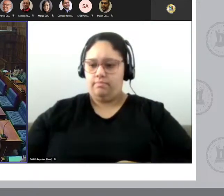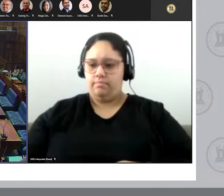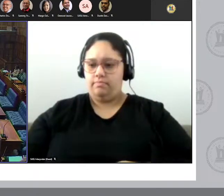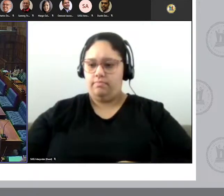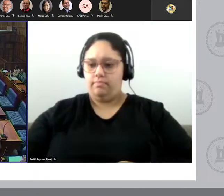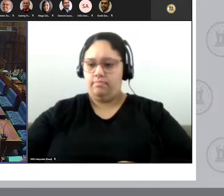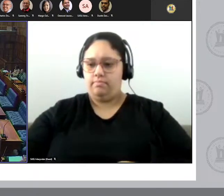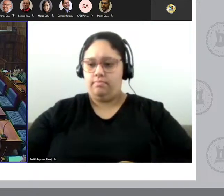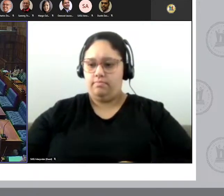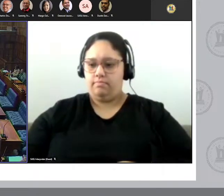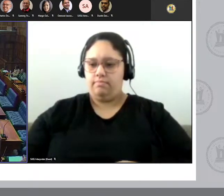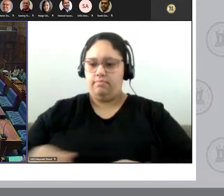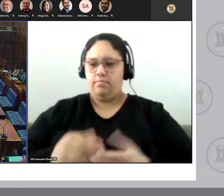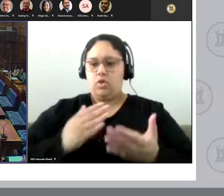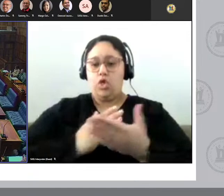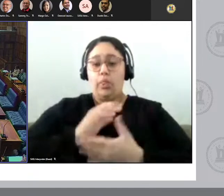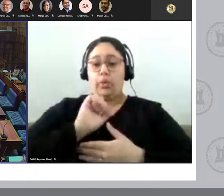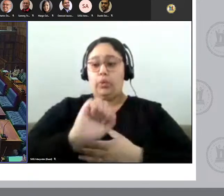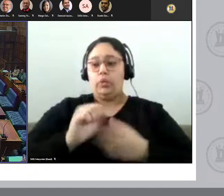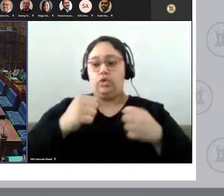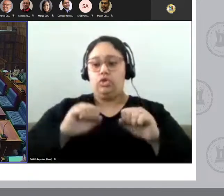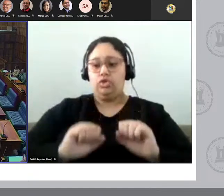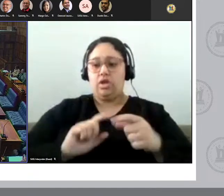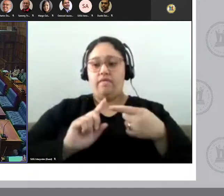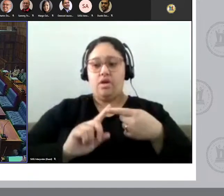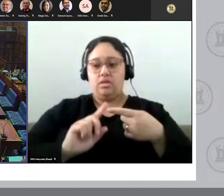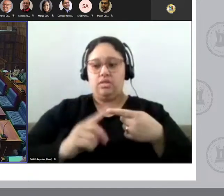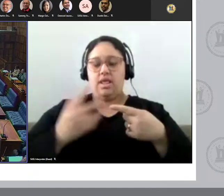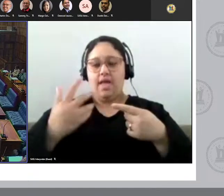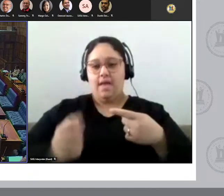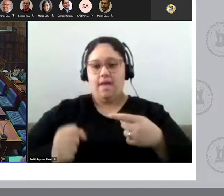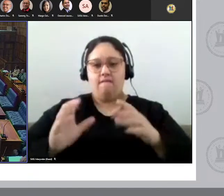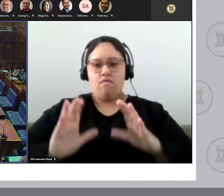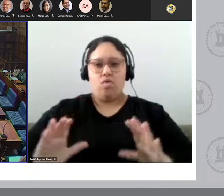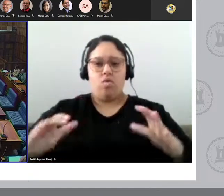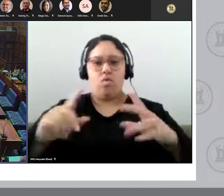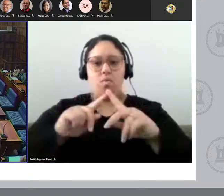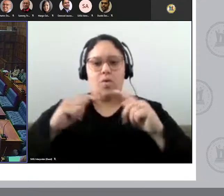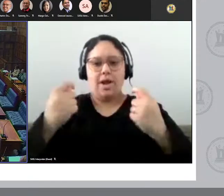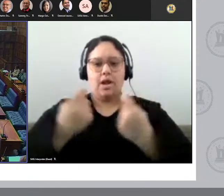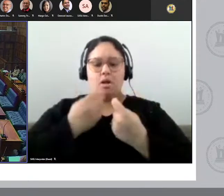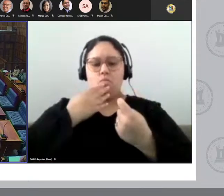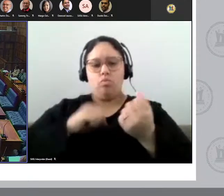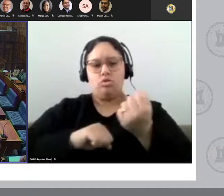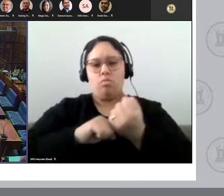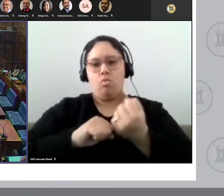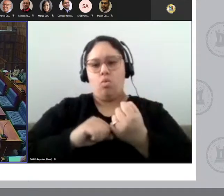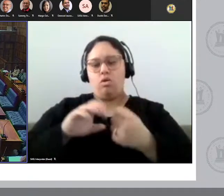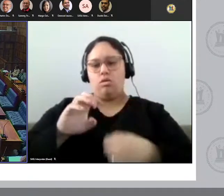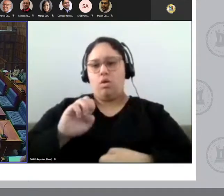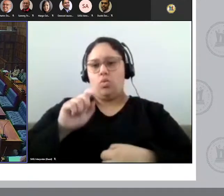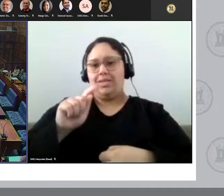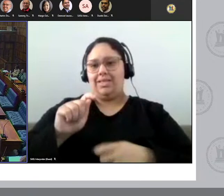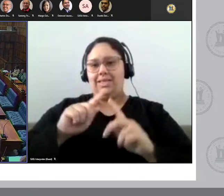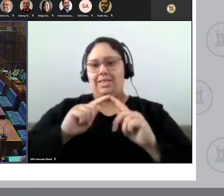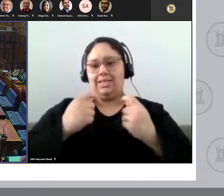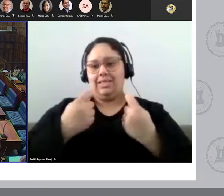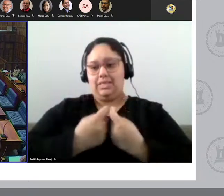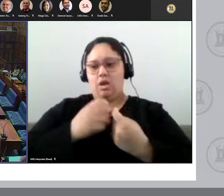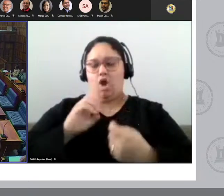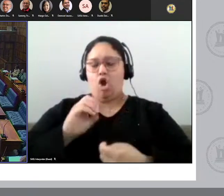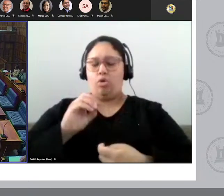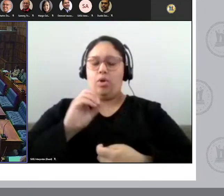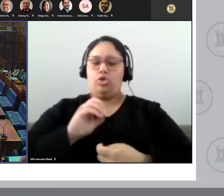Through you, Chair. Firstly, there's a group of a team that supports the occupational health and safety team. So on